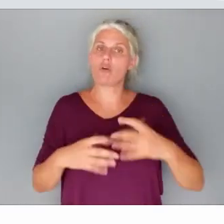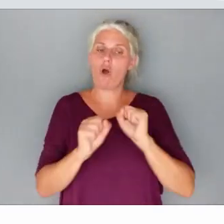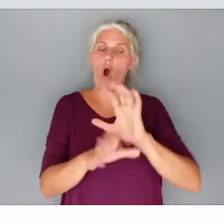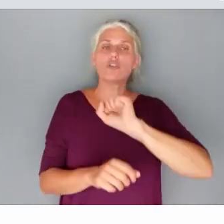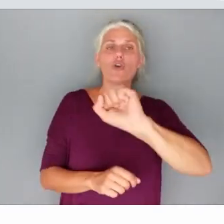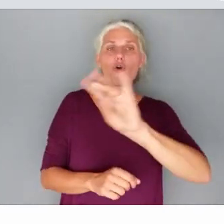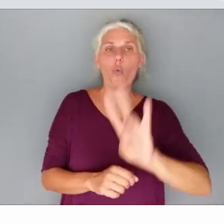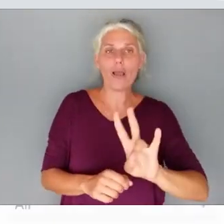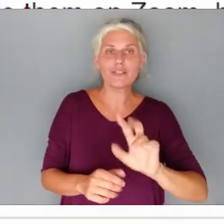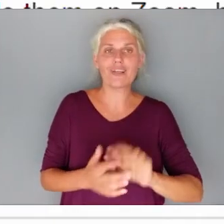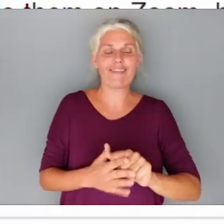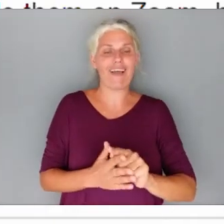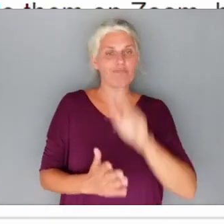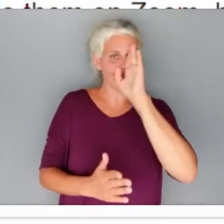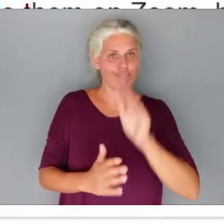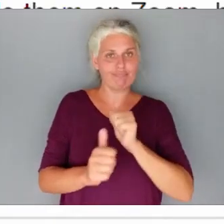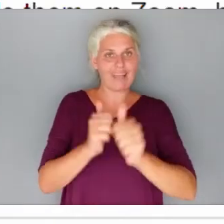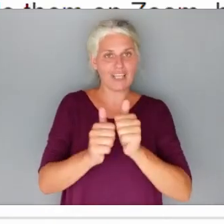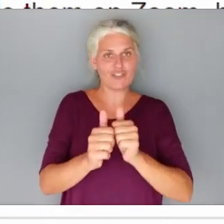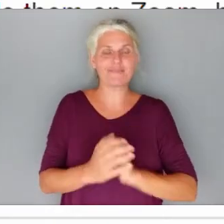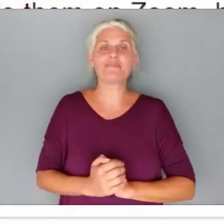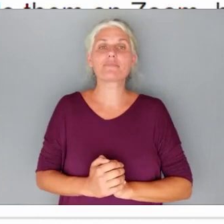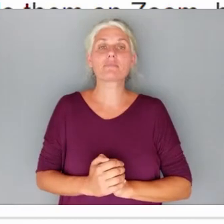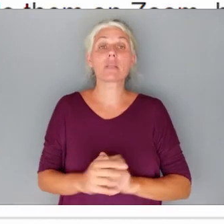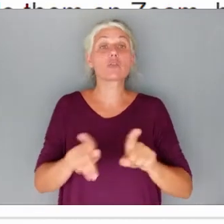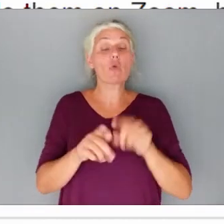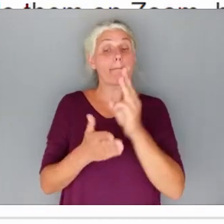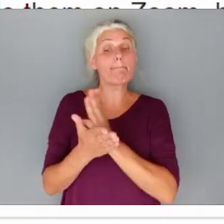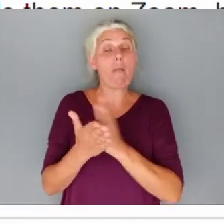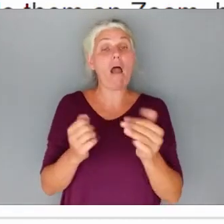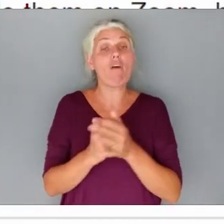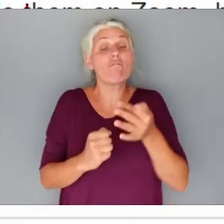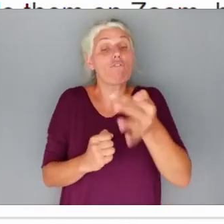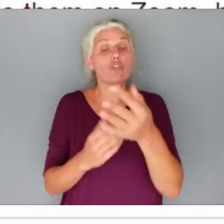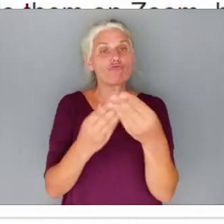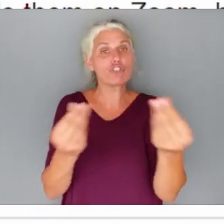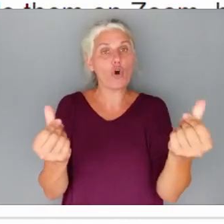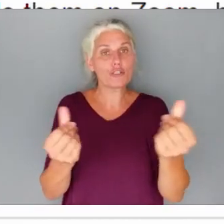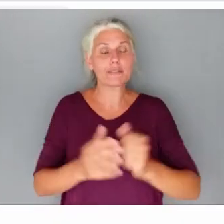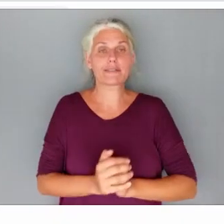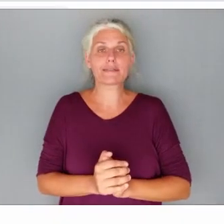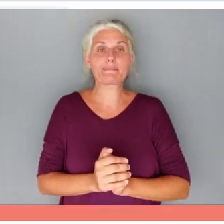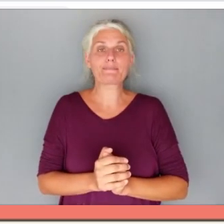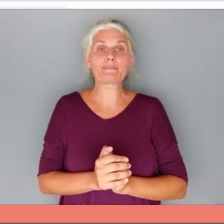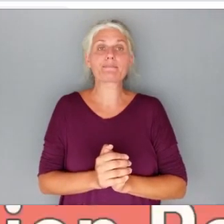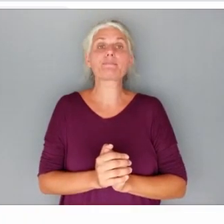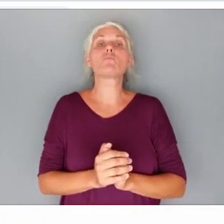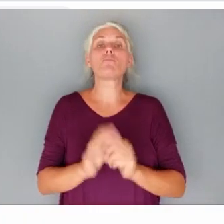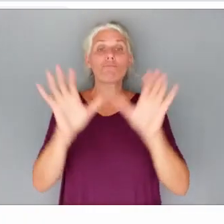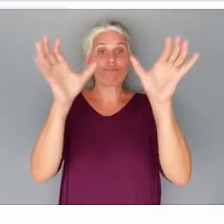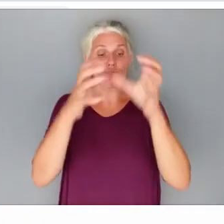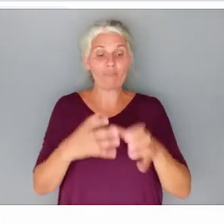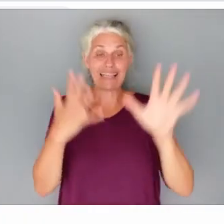you have. There is also a section for further resources. As each section carries 10 points, there are 40 possible points